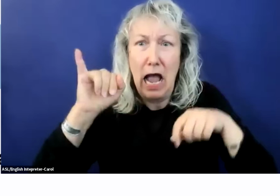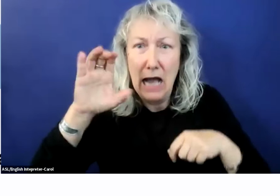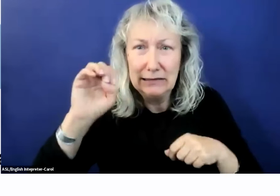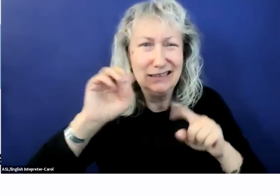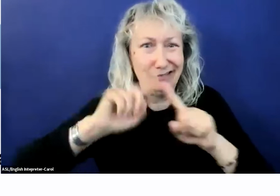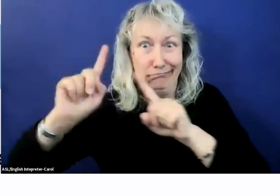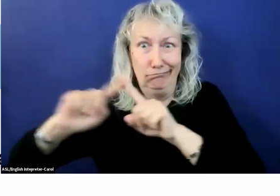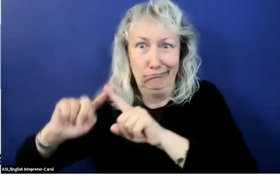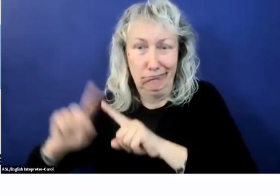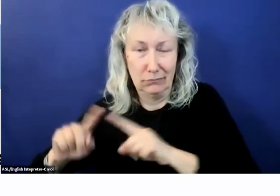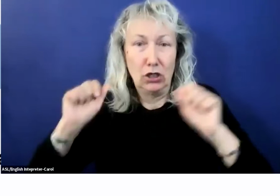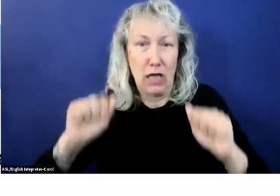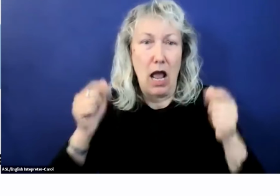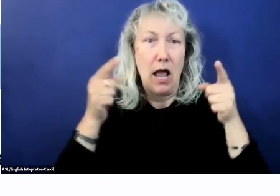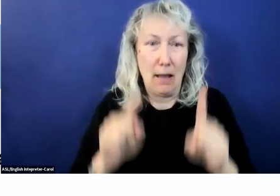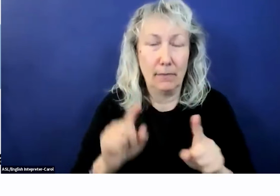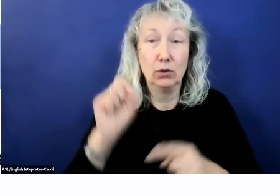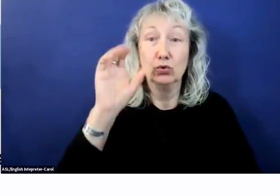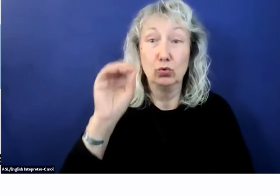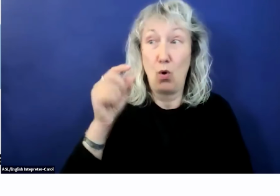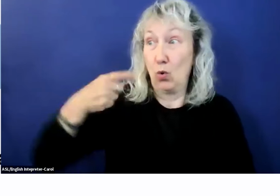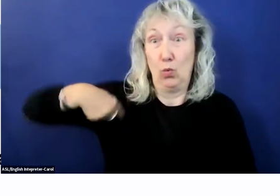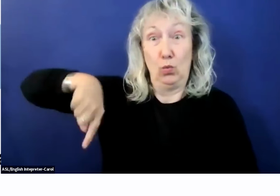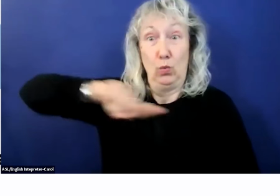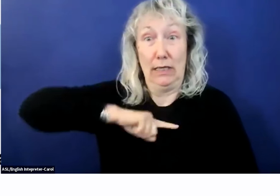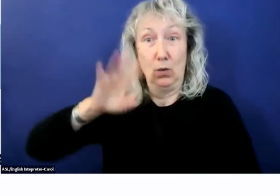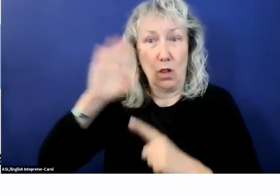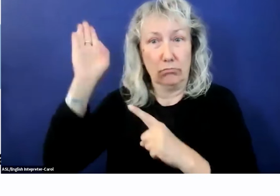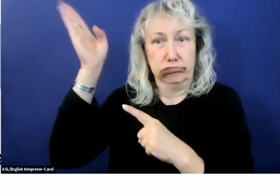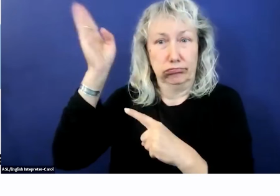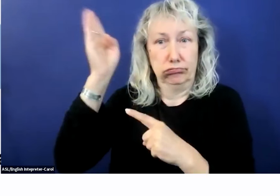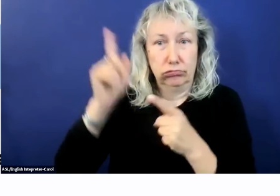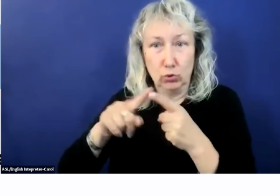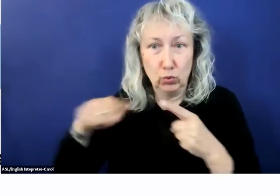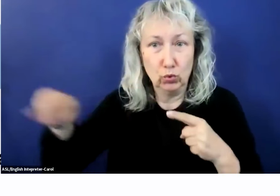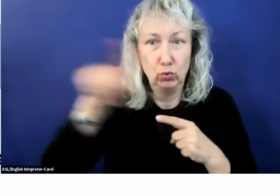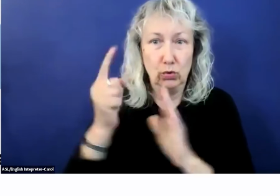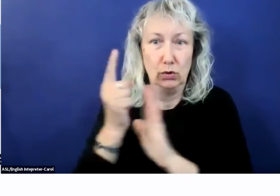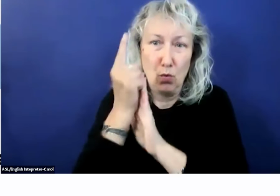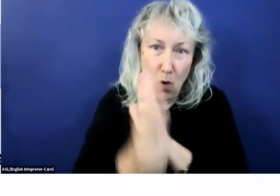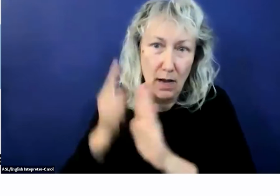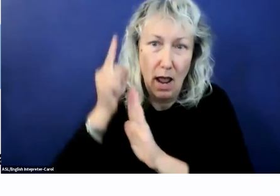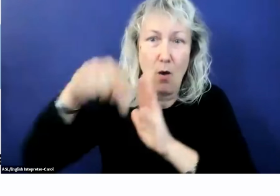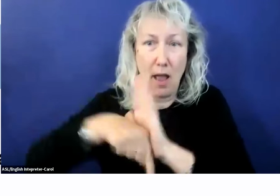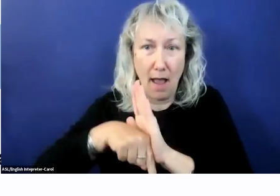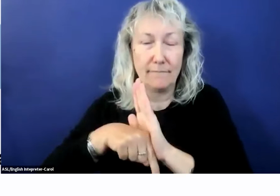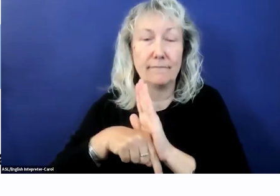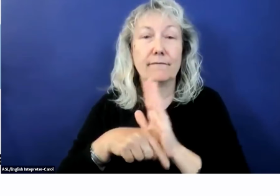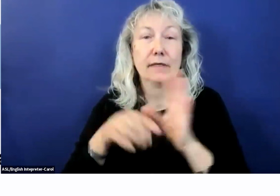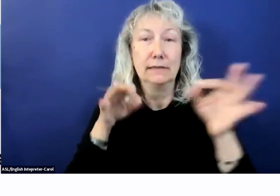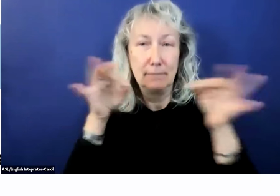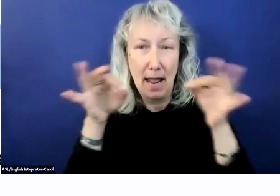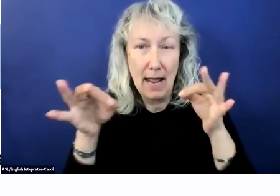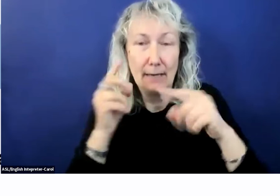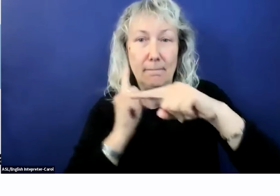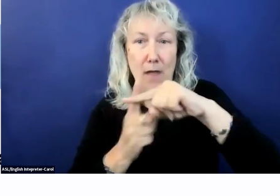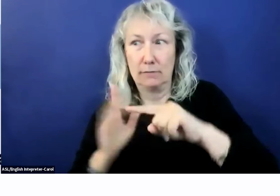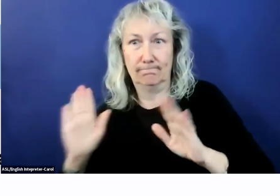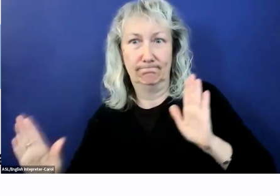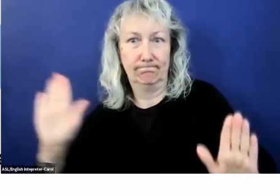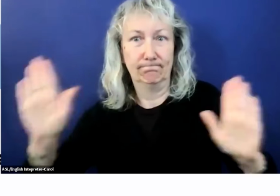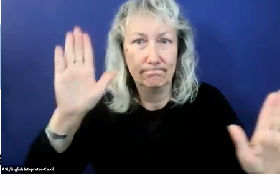our partners will share their knowledge of preparedness and lessons learned through lived experience. In this session,